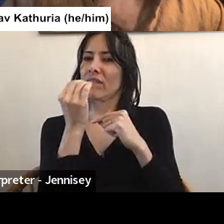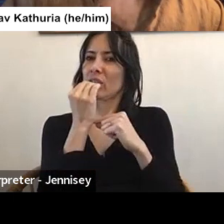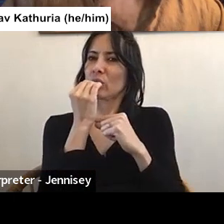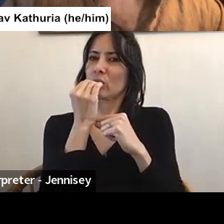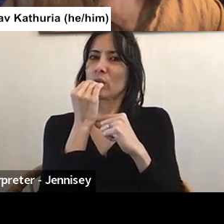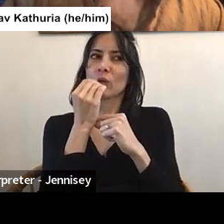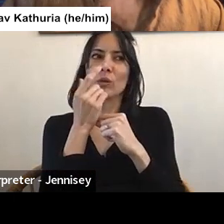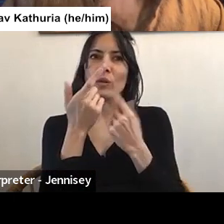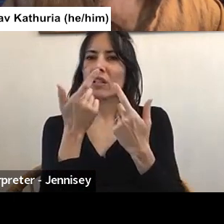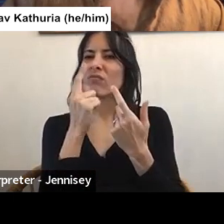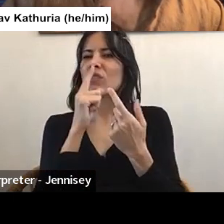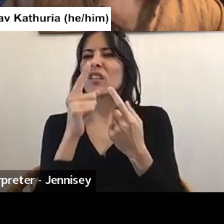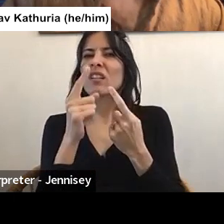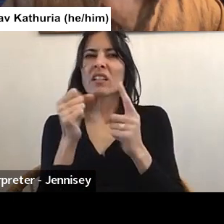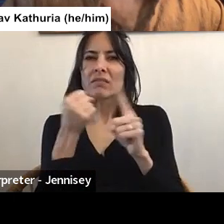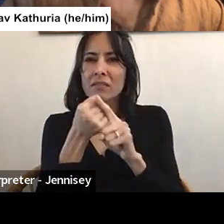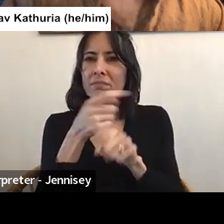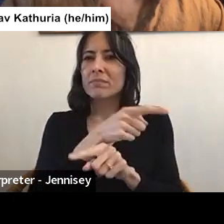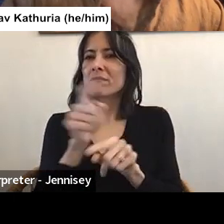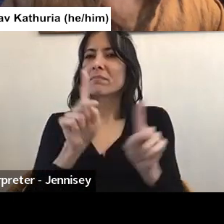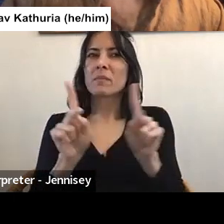mental illnesses as well.